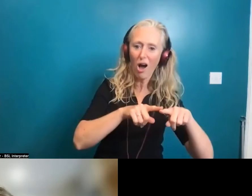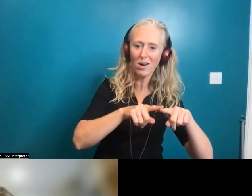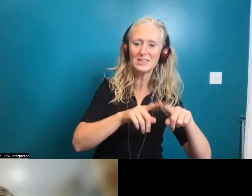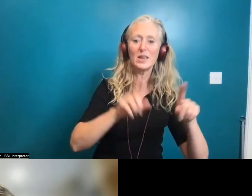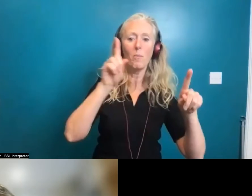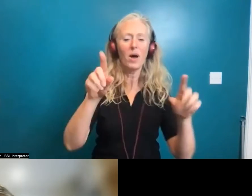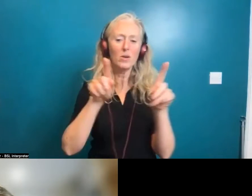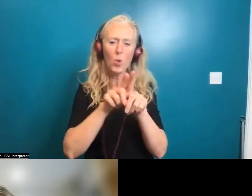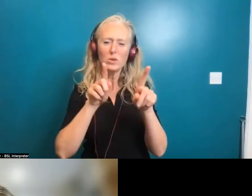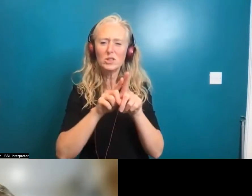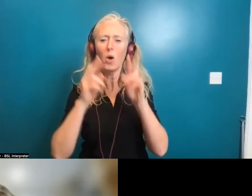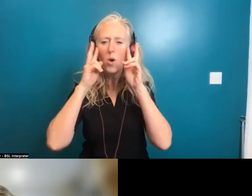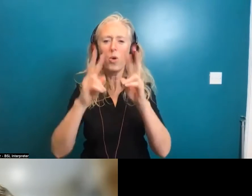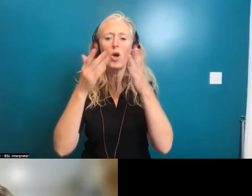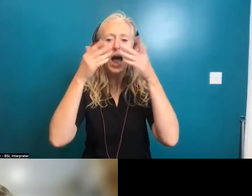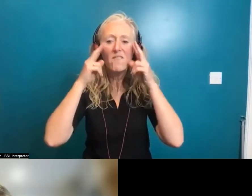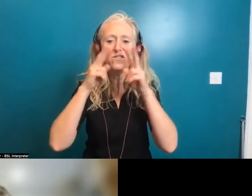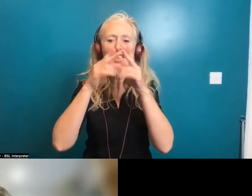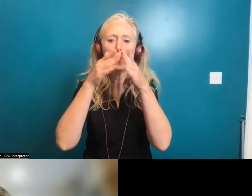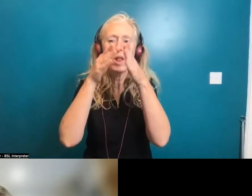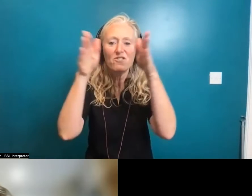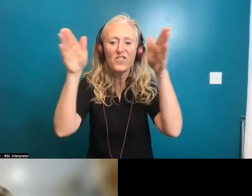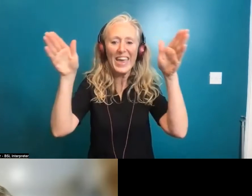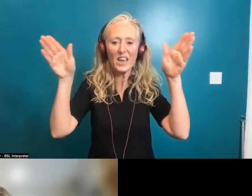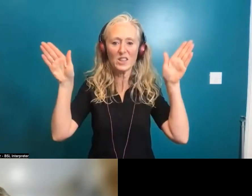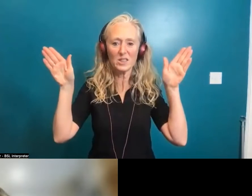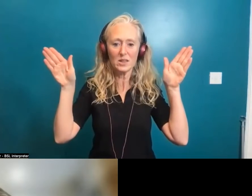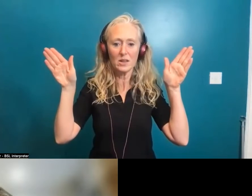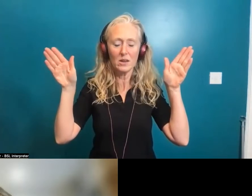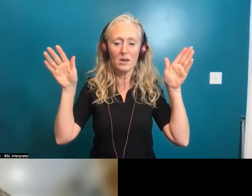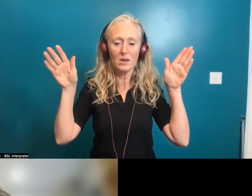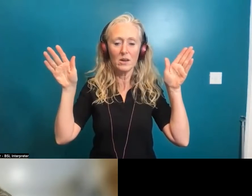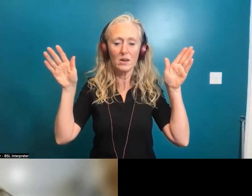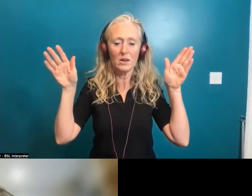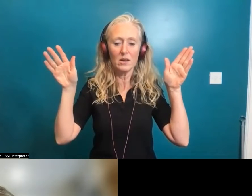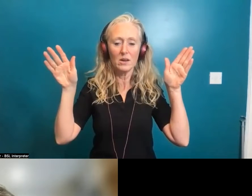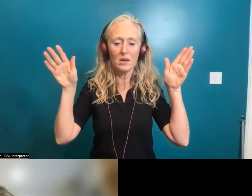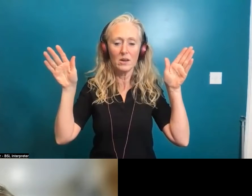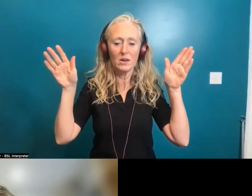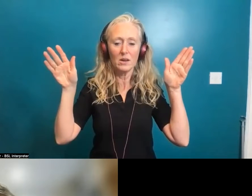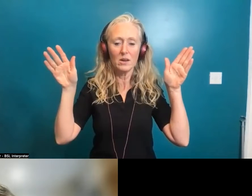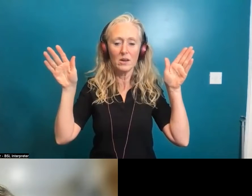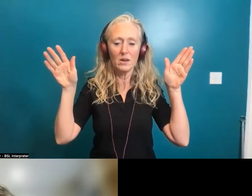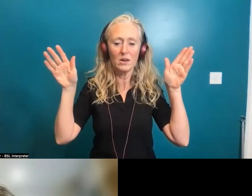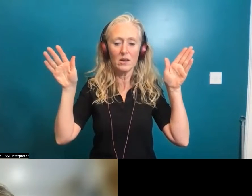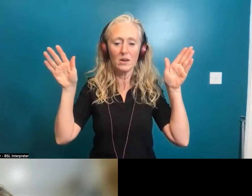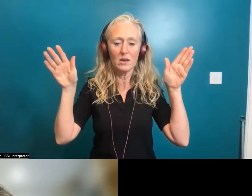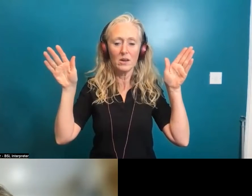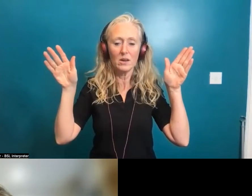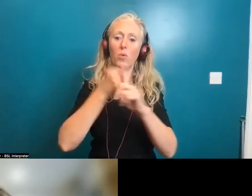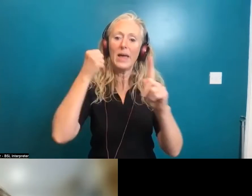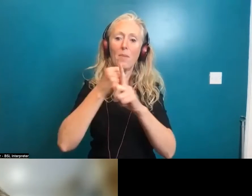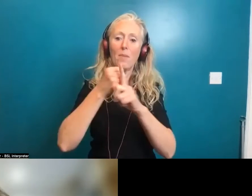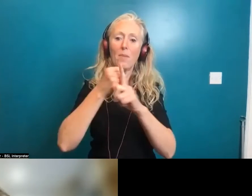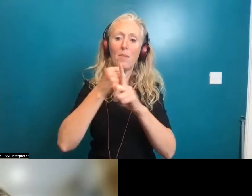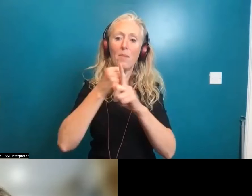example, looking at the visual fields, and we know that the peripheral vision may be affected before the central vision in Usher. And we'd